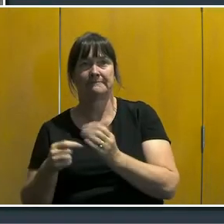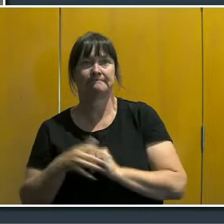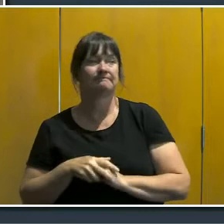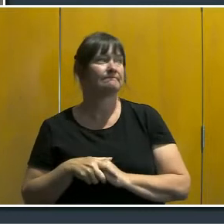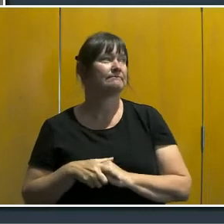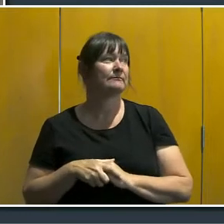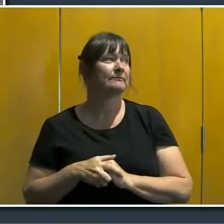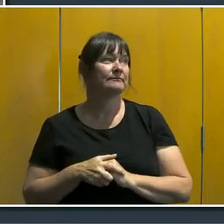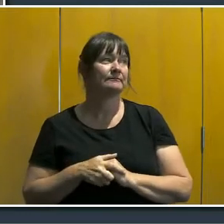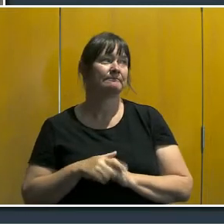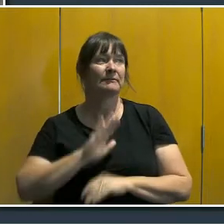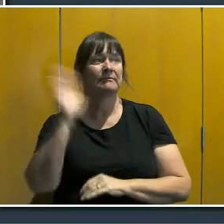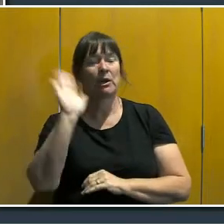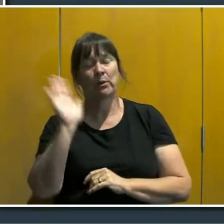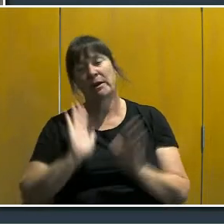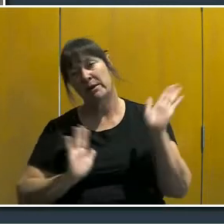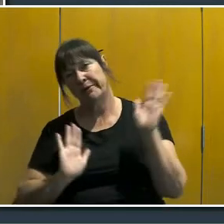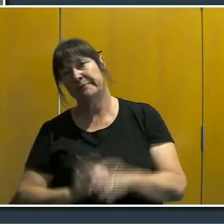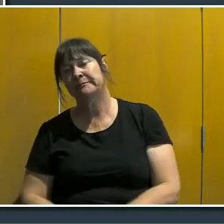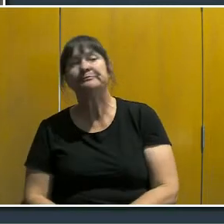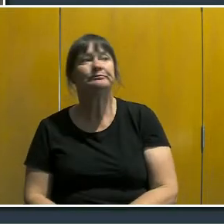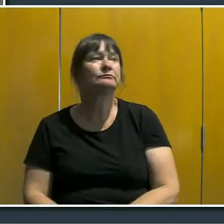Hi Joy, welcome.